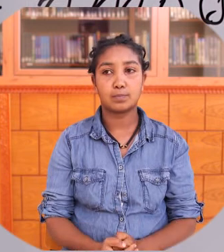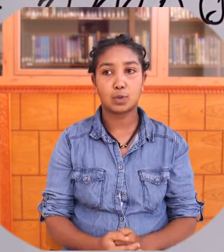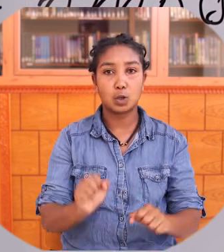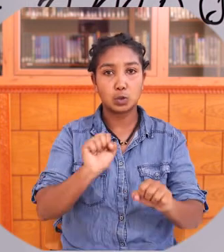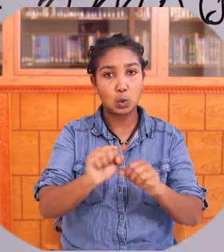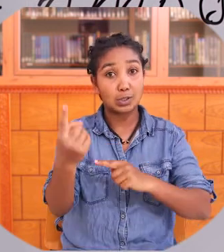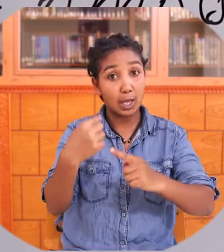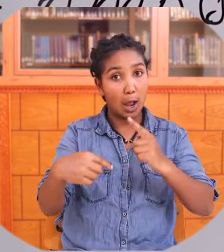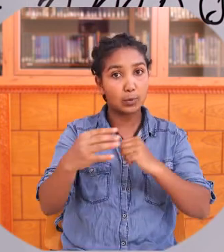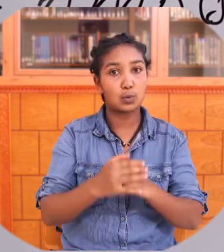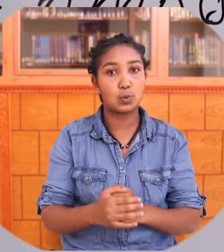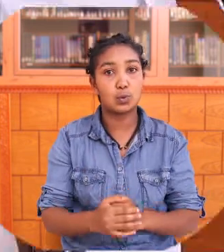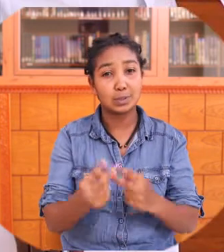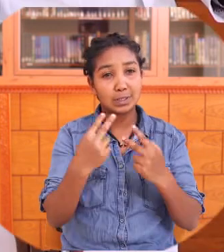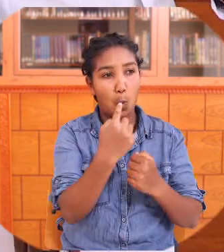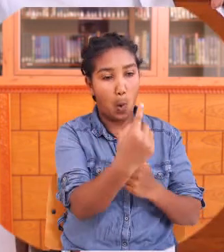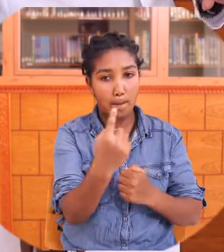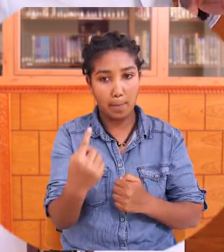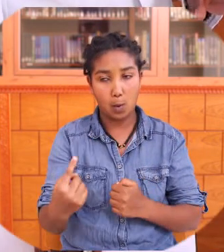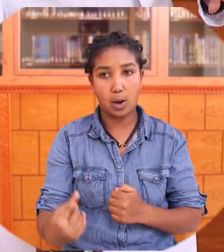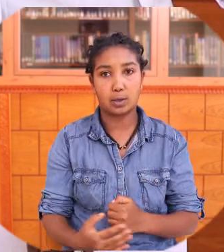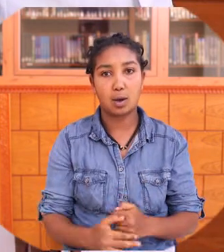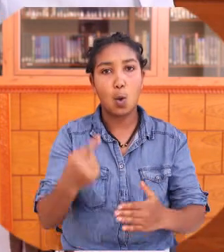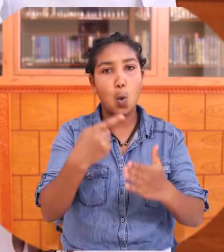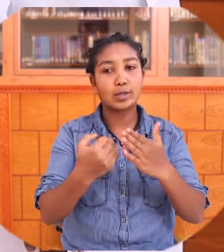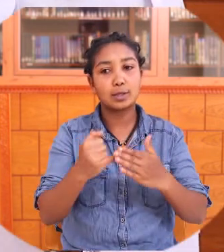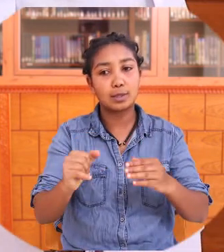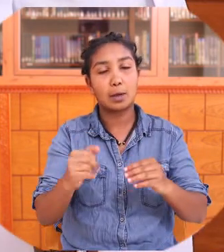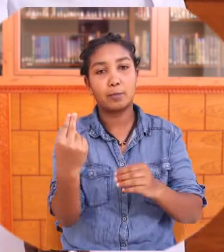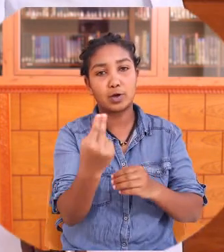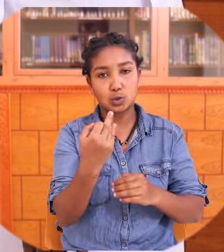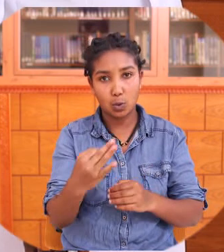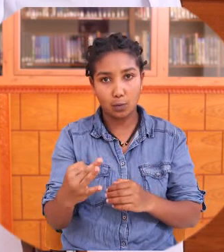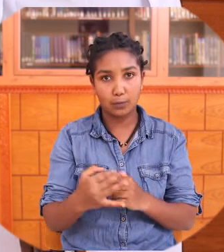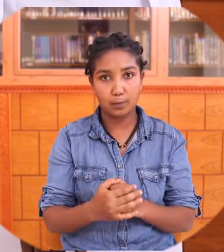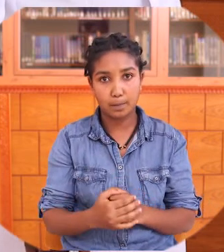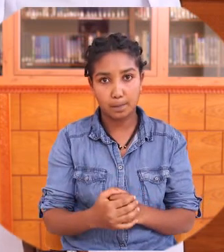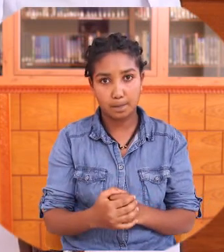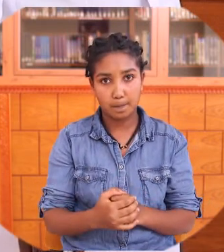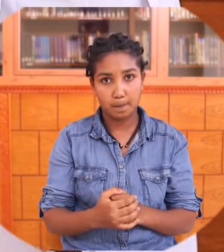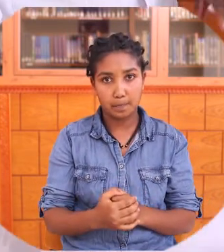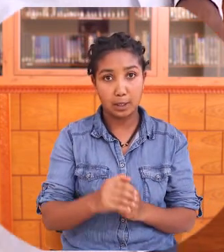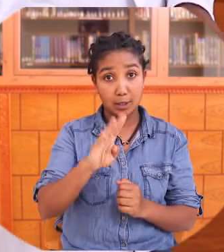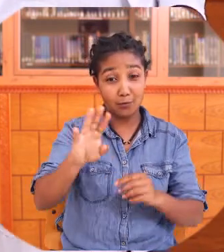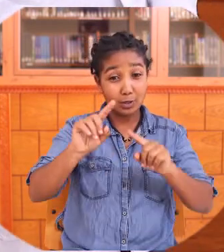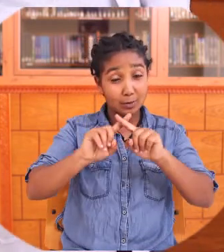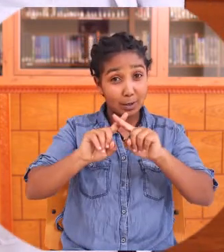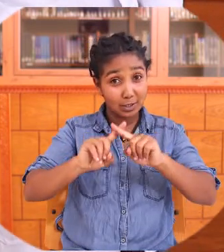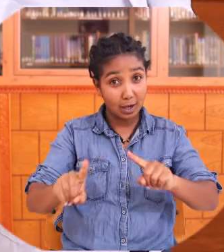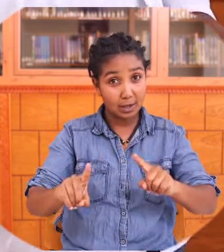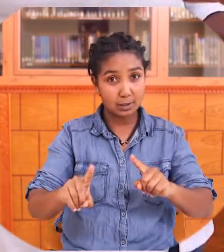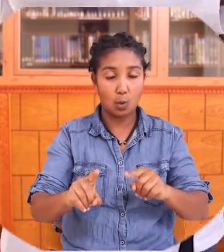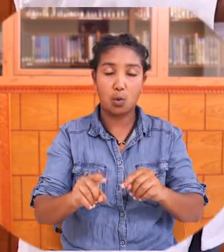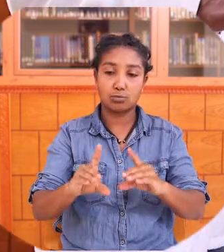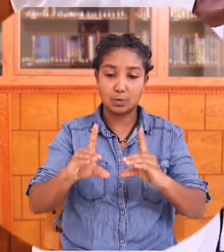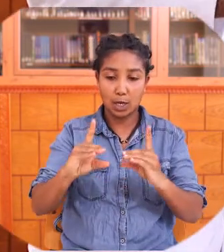So let's come to see one by one what is the particular function of the 4 specialized chambers during